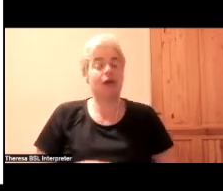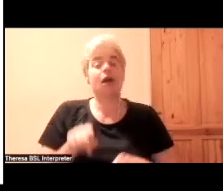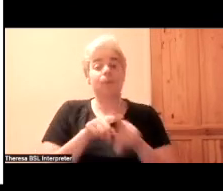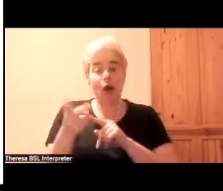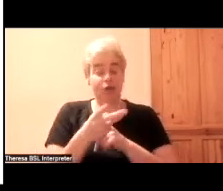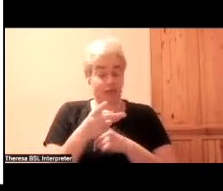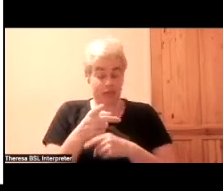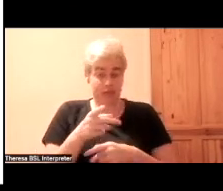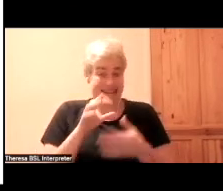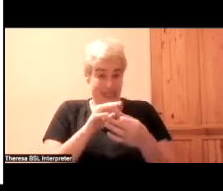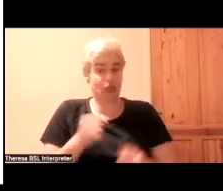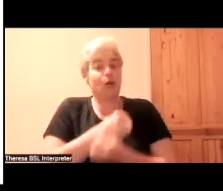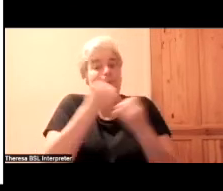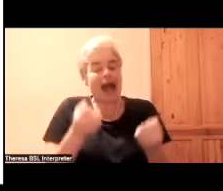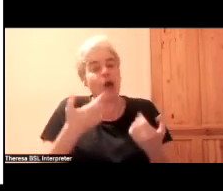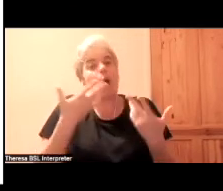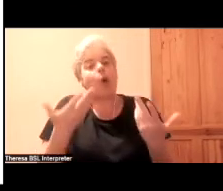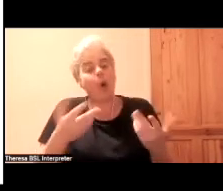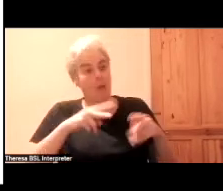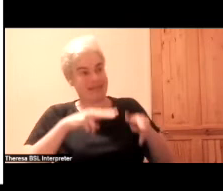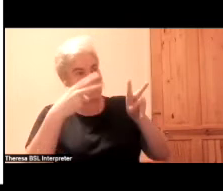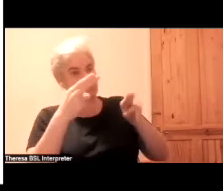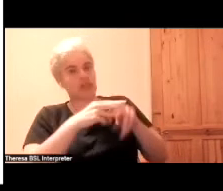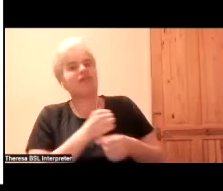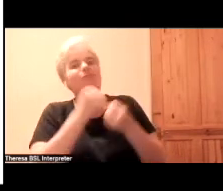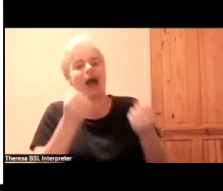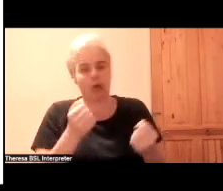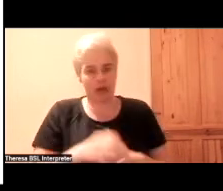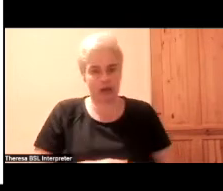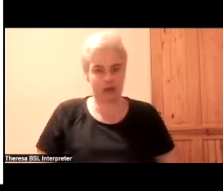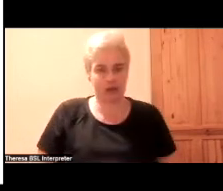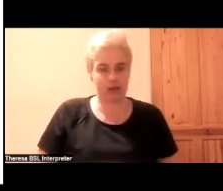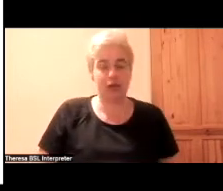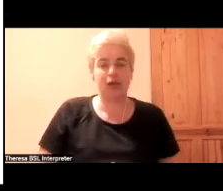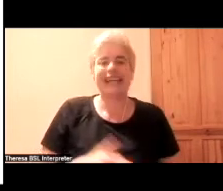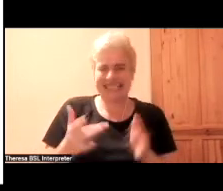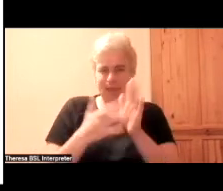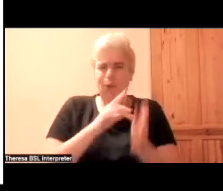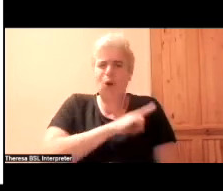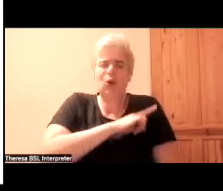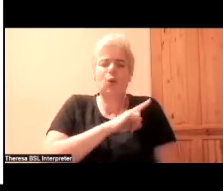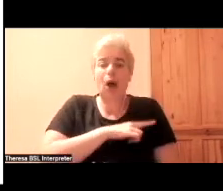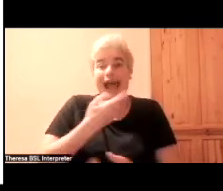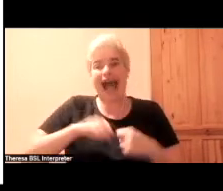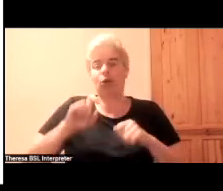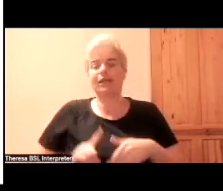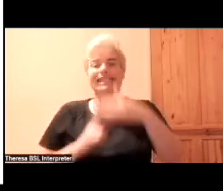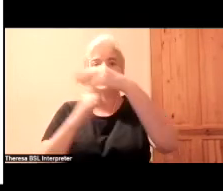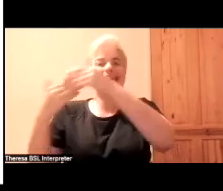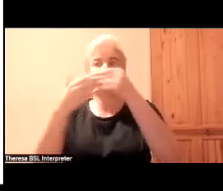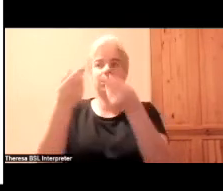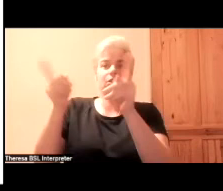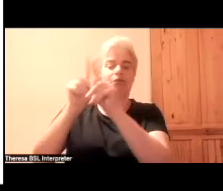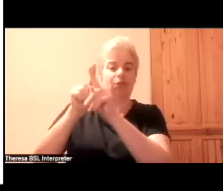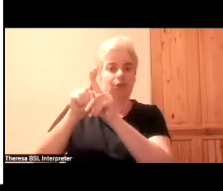power or perceptions of power. It matters because our senior leadership is more likely to